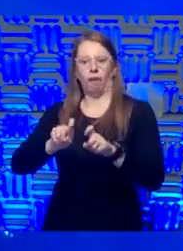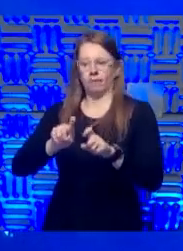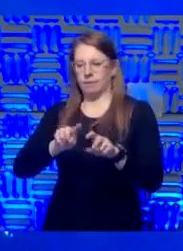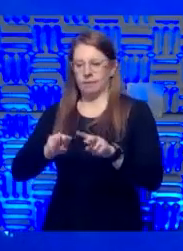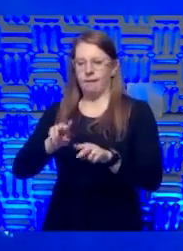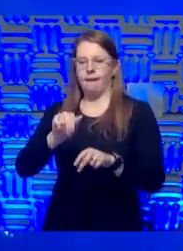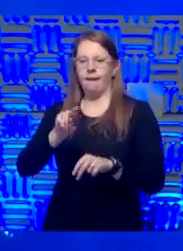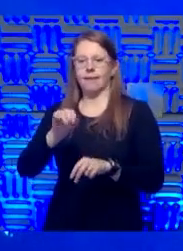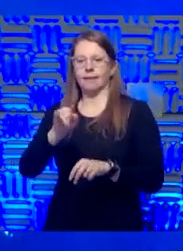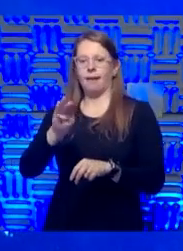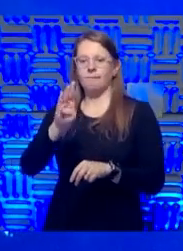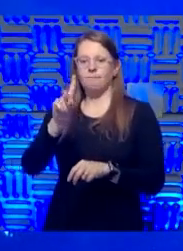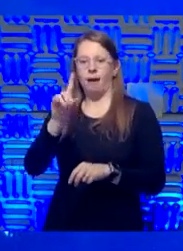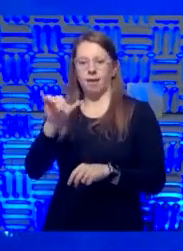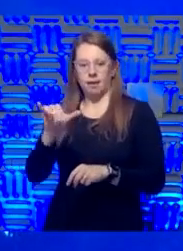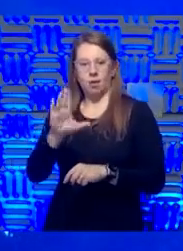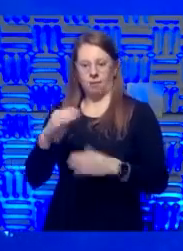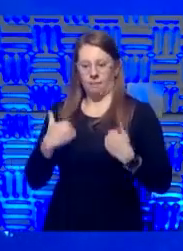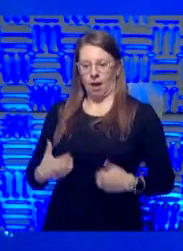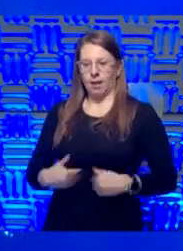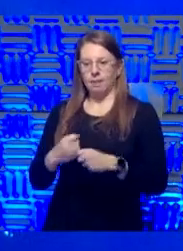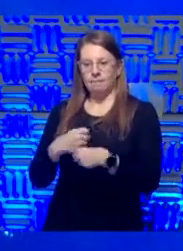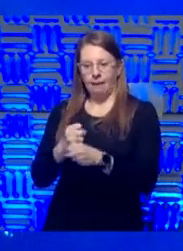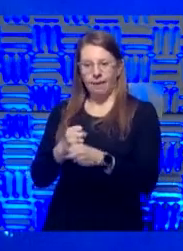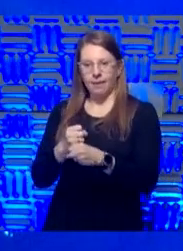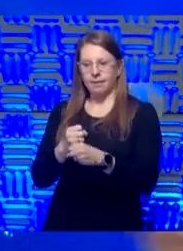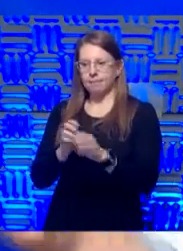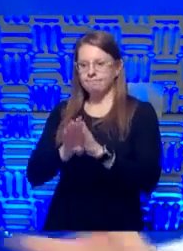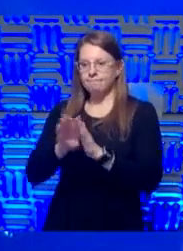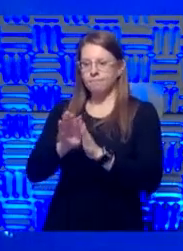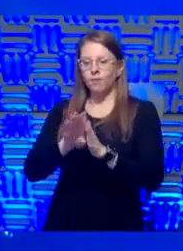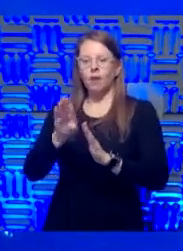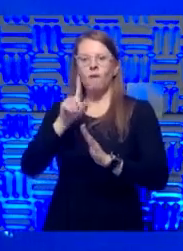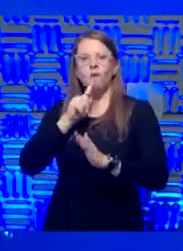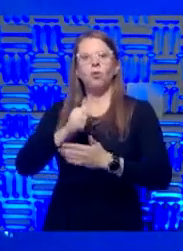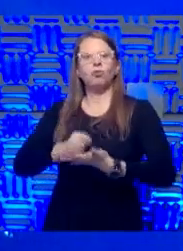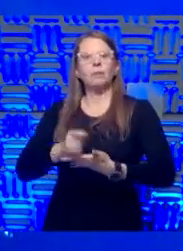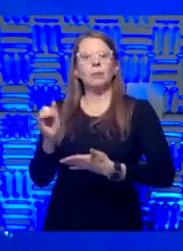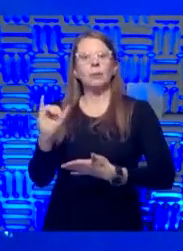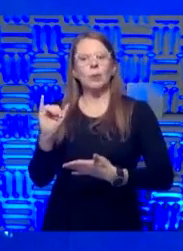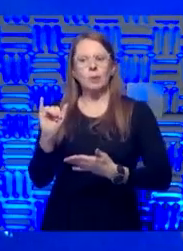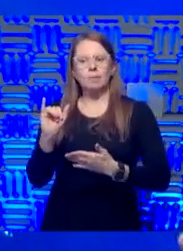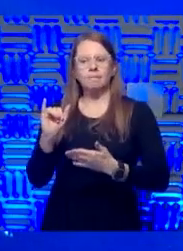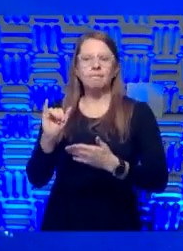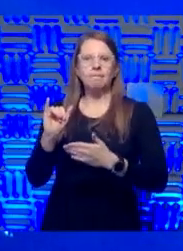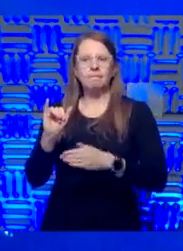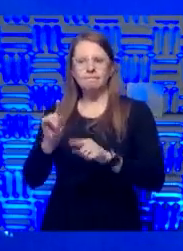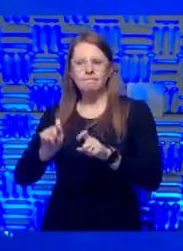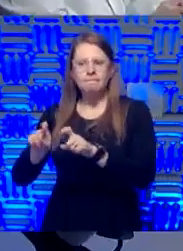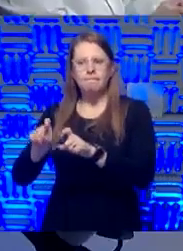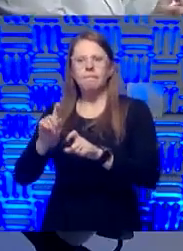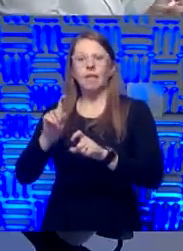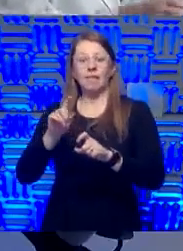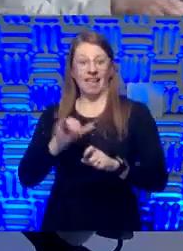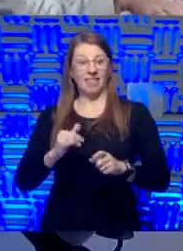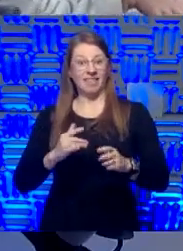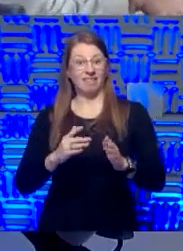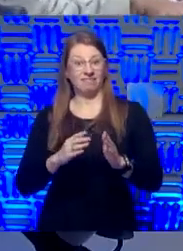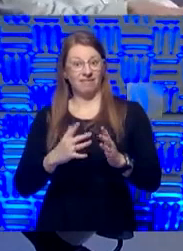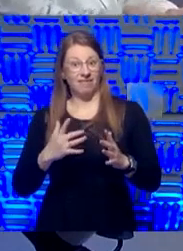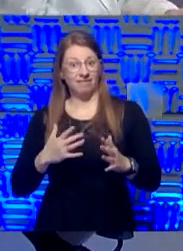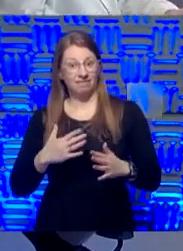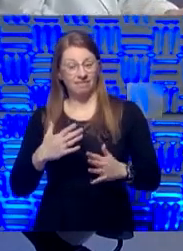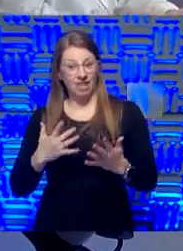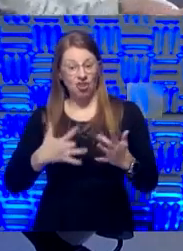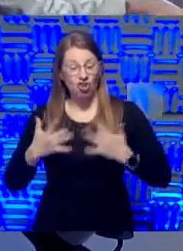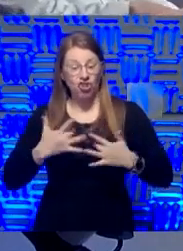antibody that your body makes, and for treatment as well. And I think that could be encouraging news. Yep, and I think as we get further